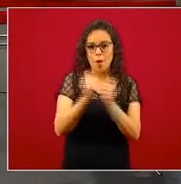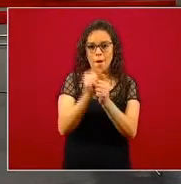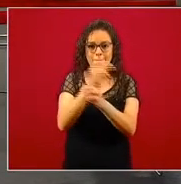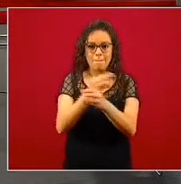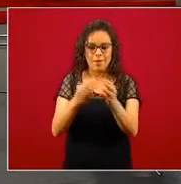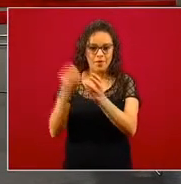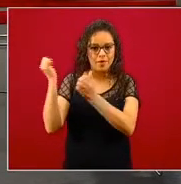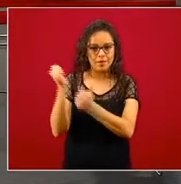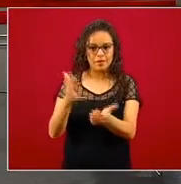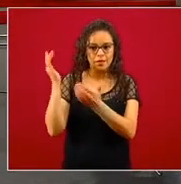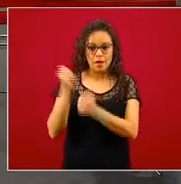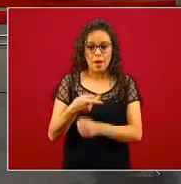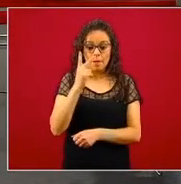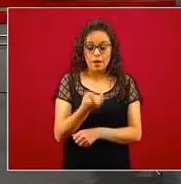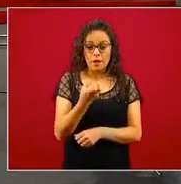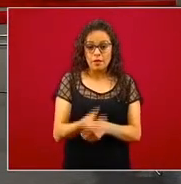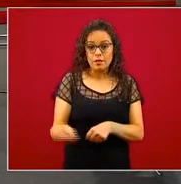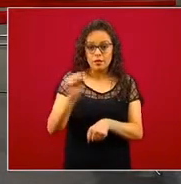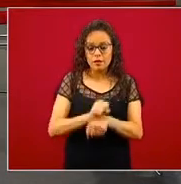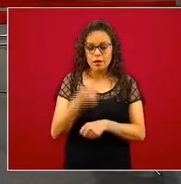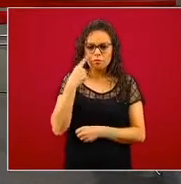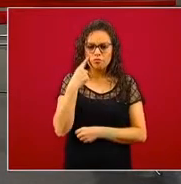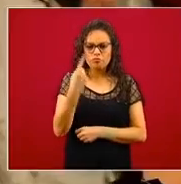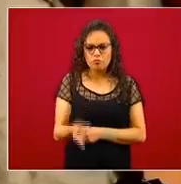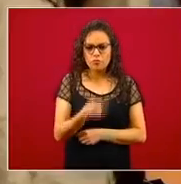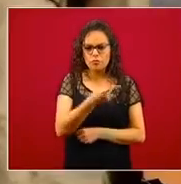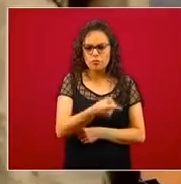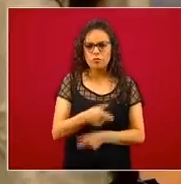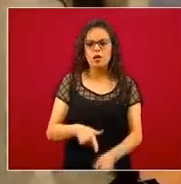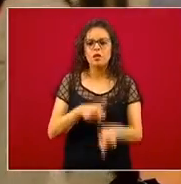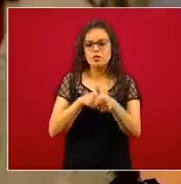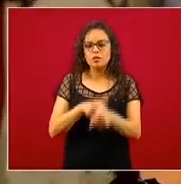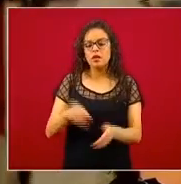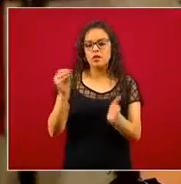Carlos, Fernanda, and Dulce, please, and then you as well.